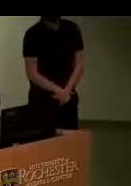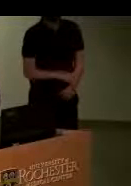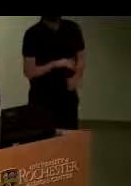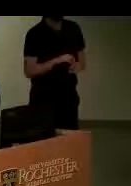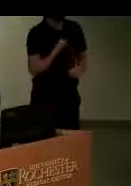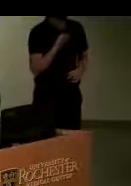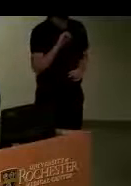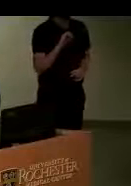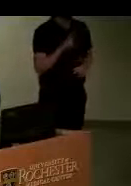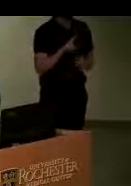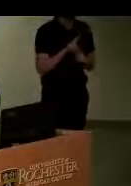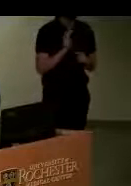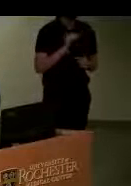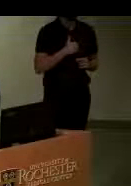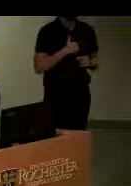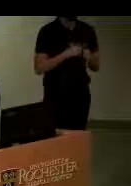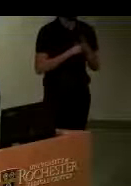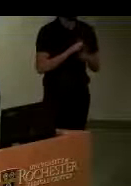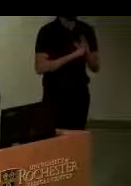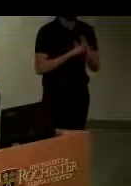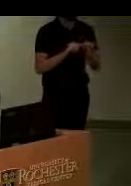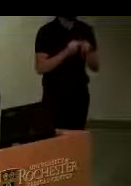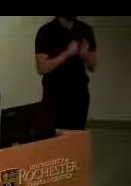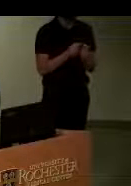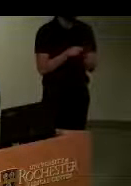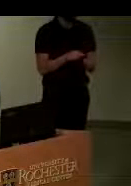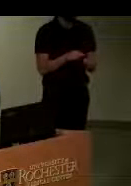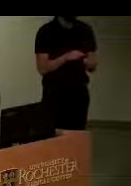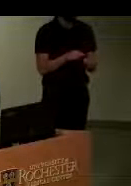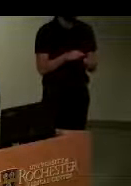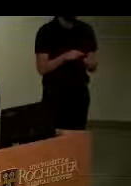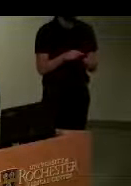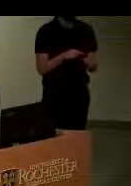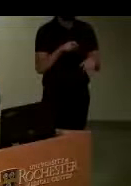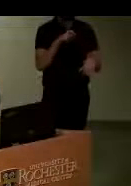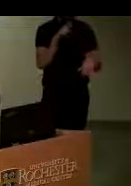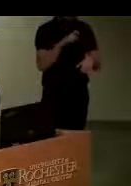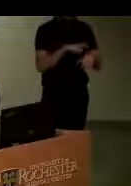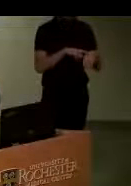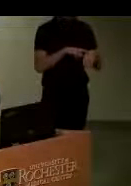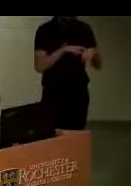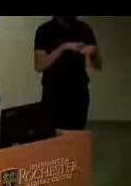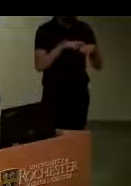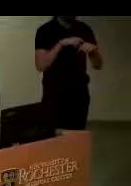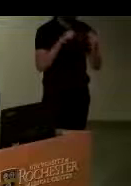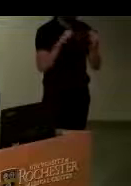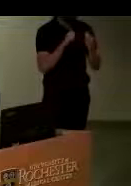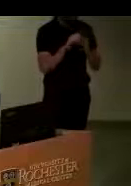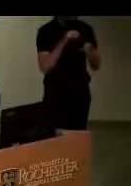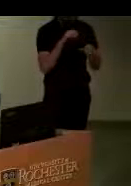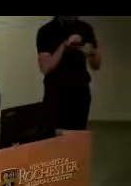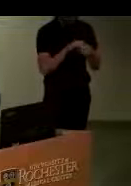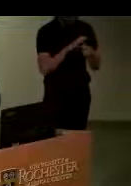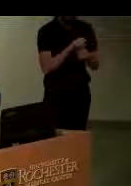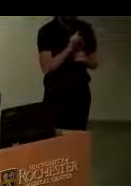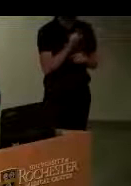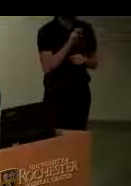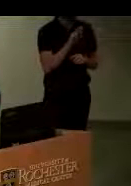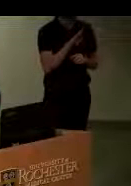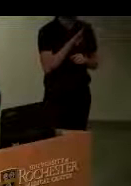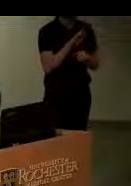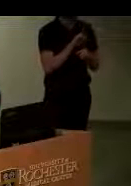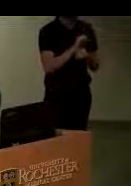ICU, our ethics team spends time with every student who's in their clerkship, in their sub-internship in